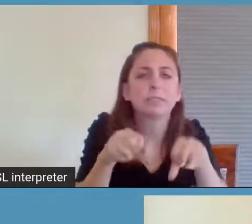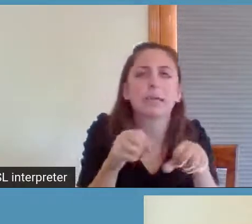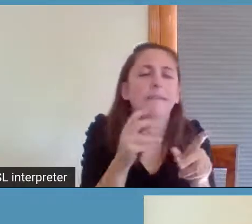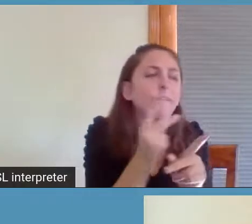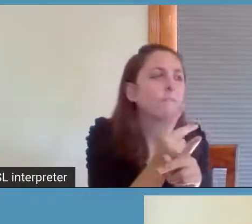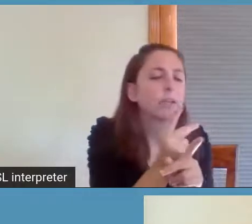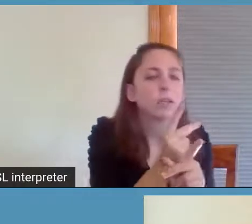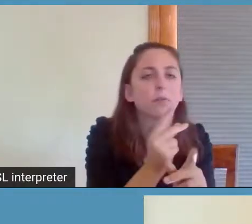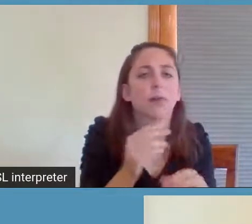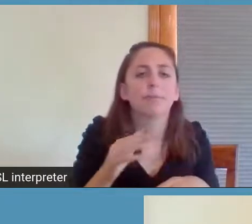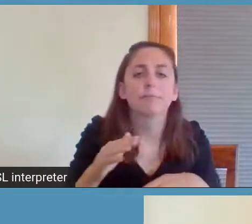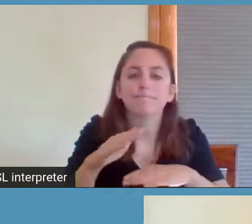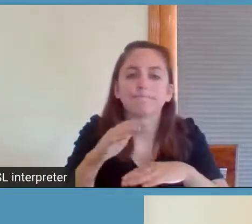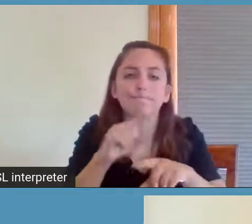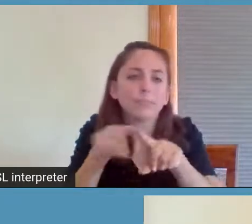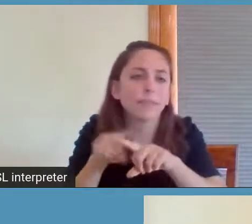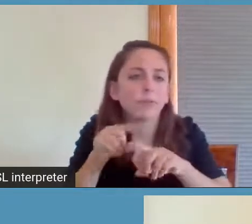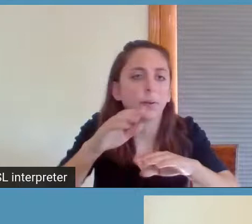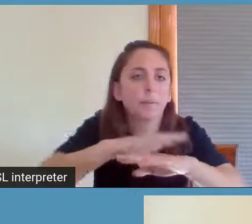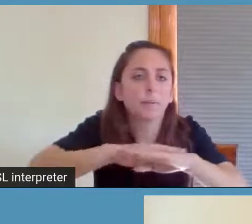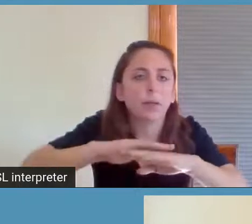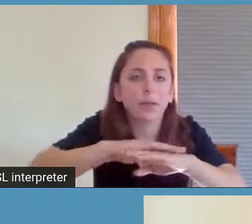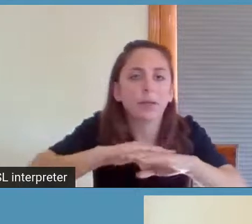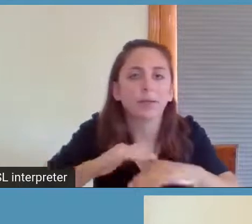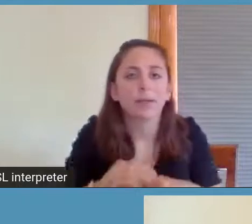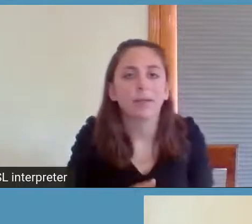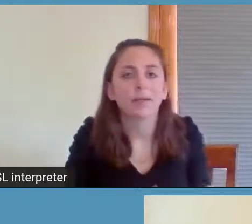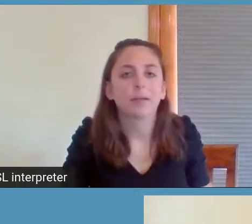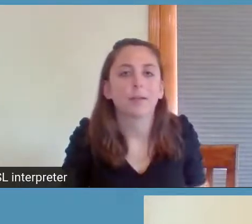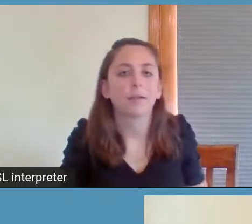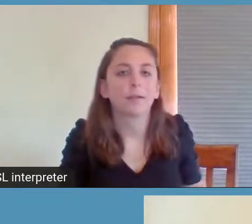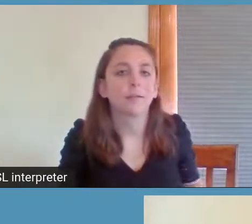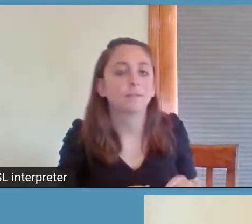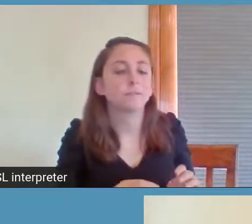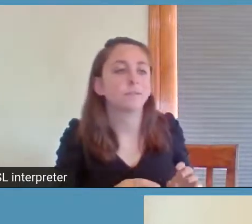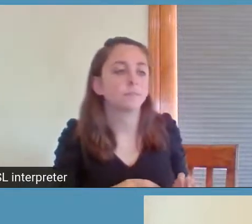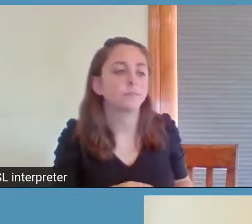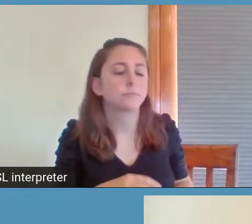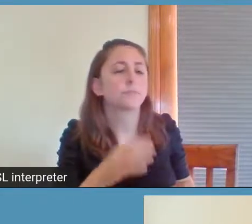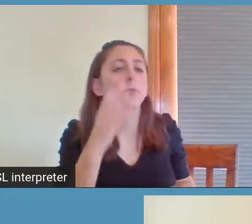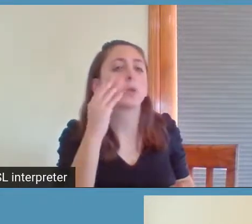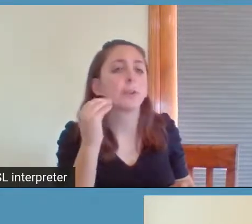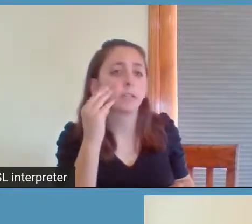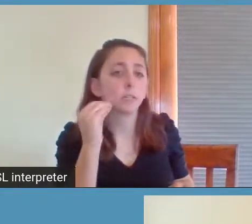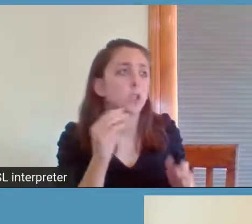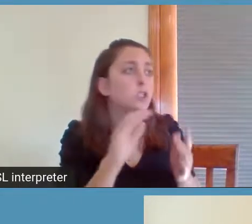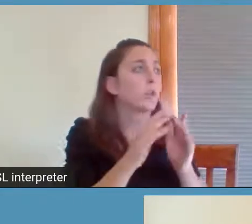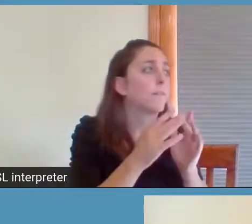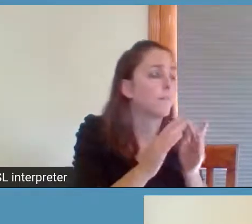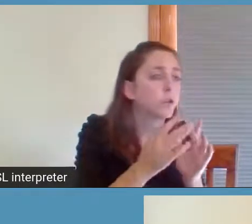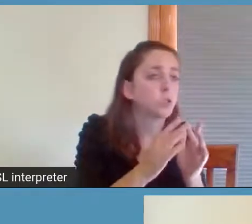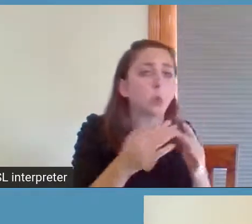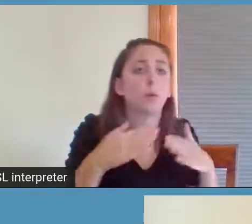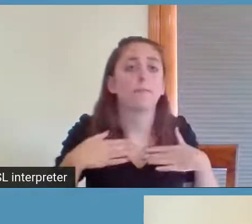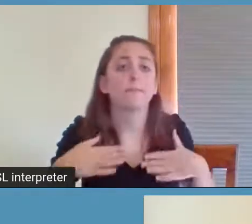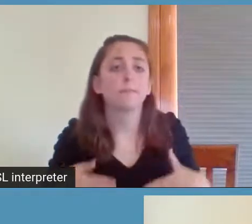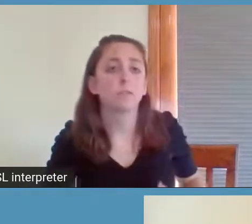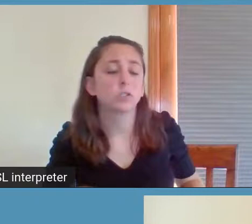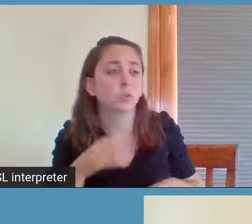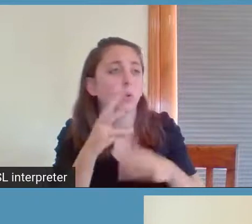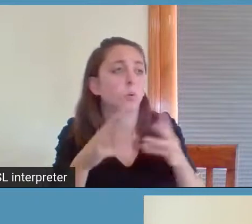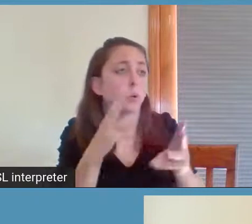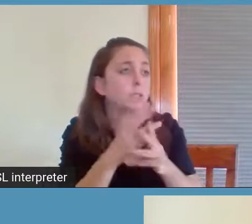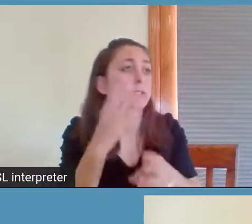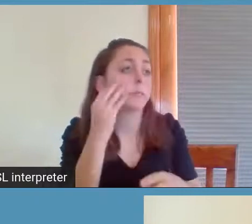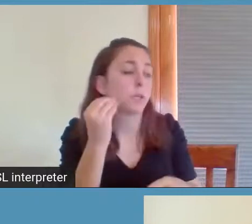is. And I have one that I have to ask. So you've got experience in virtual and in physical worlds. Mm-hmm. And how do